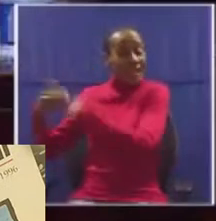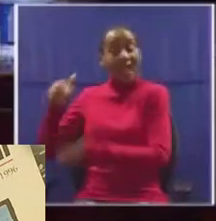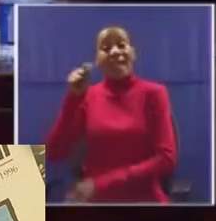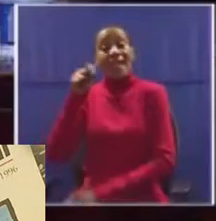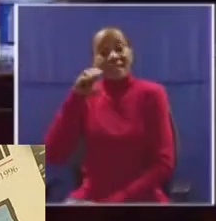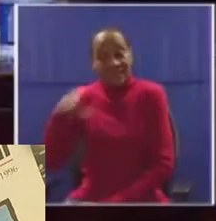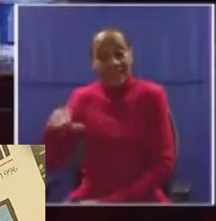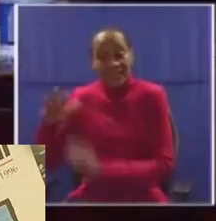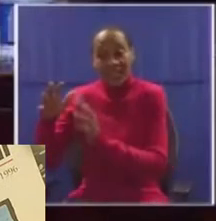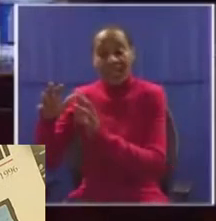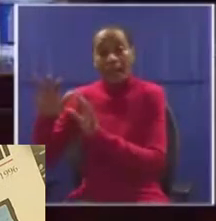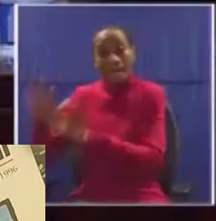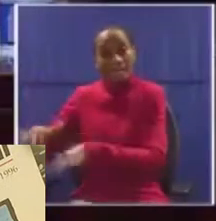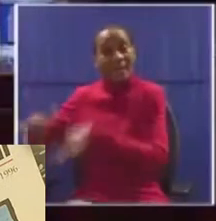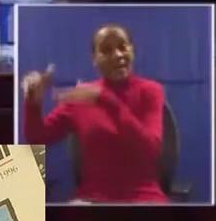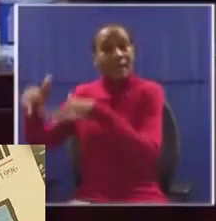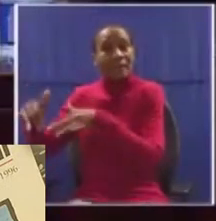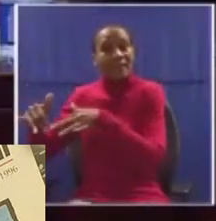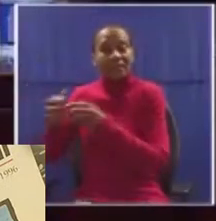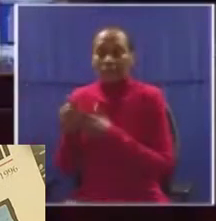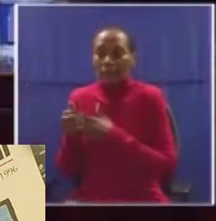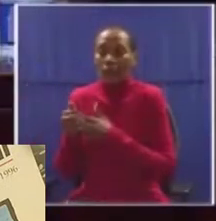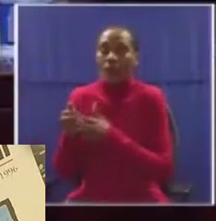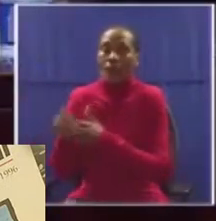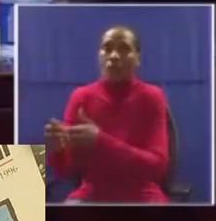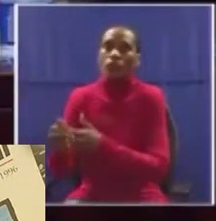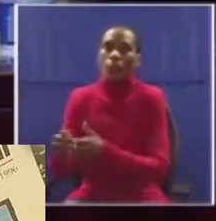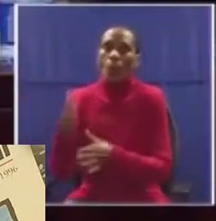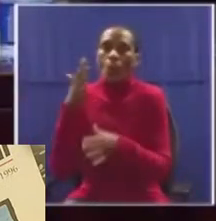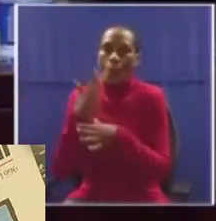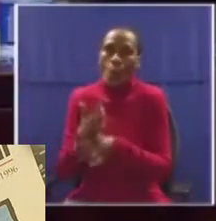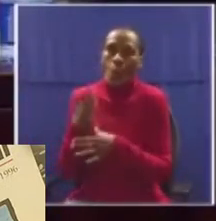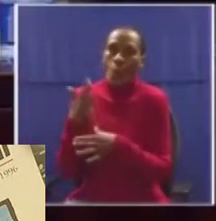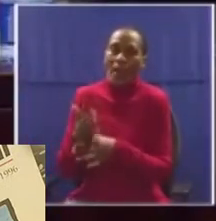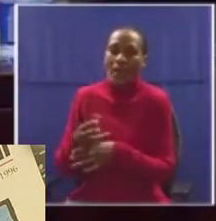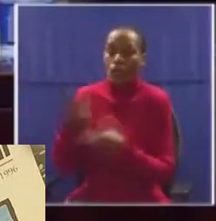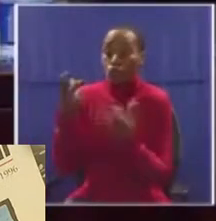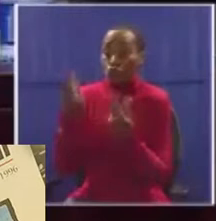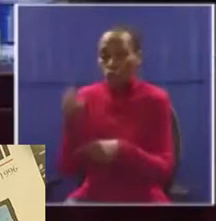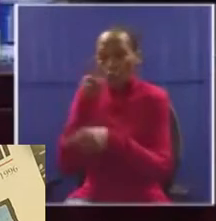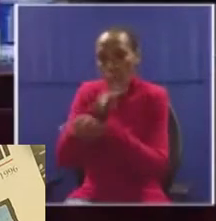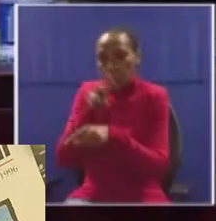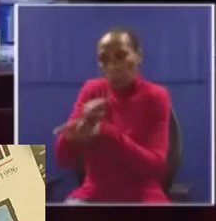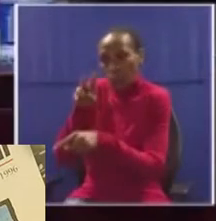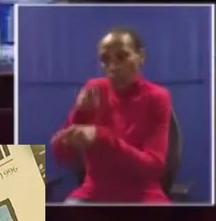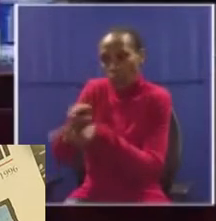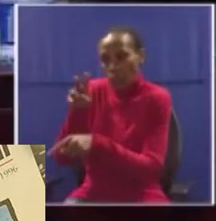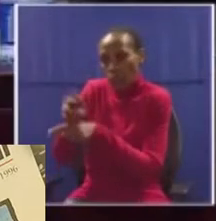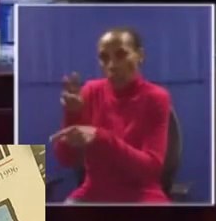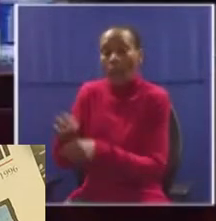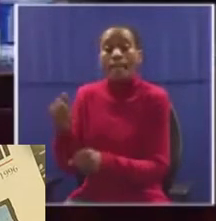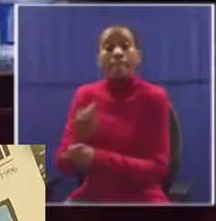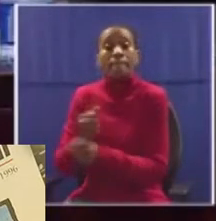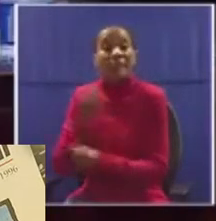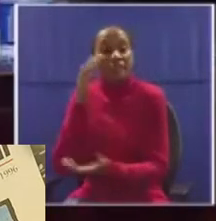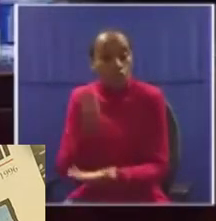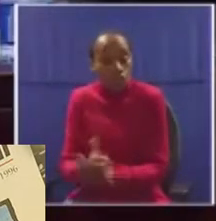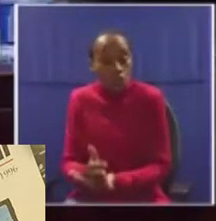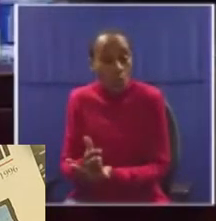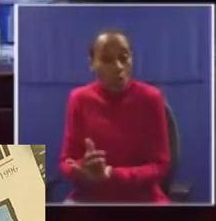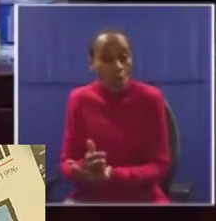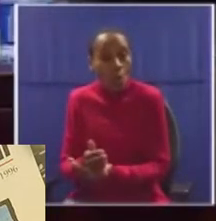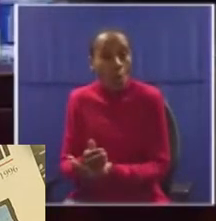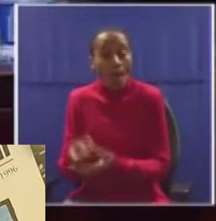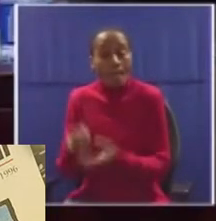aucing parliament who has actually LED the work of oversight on anti-money laundering anti-money